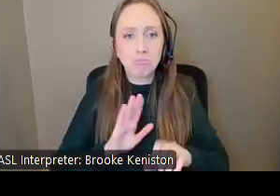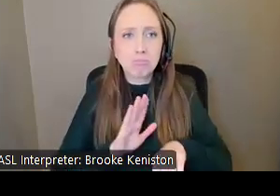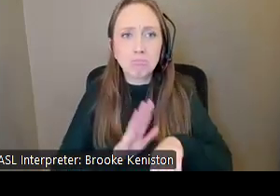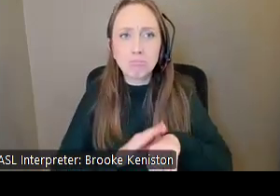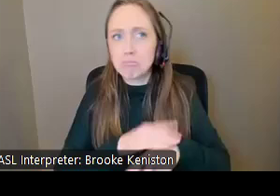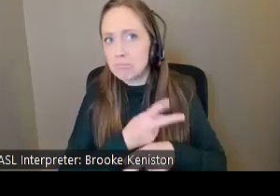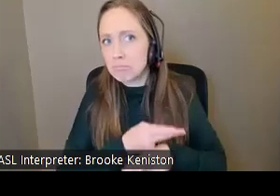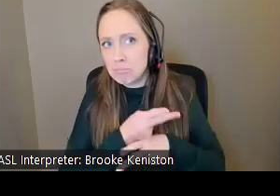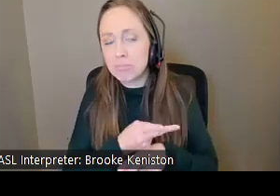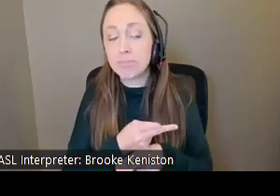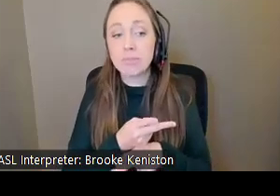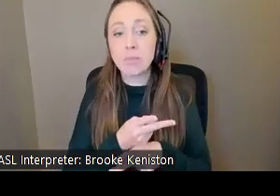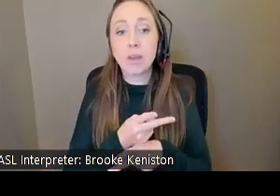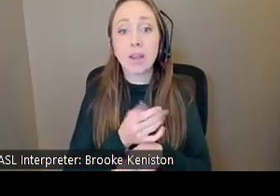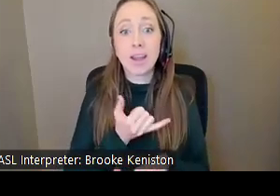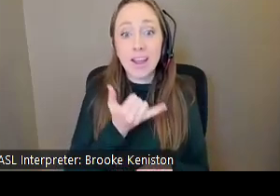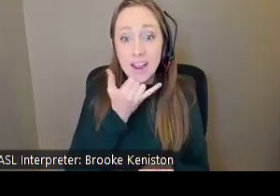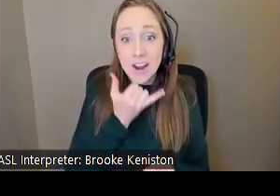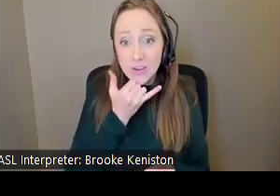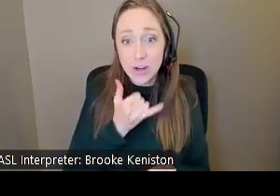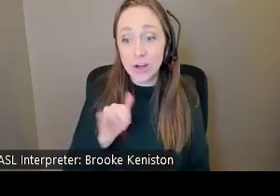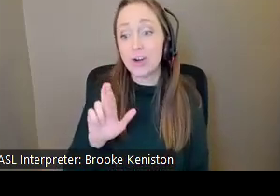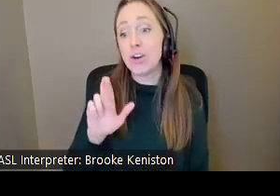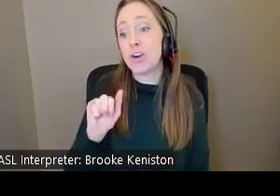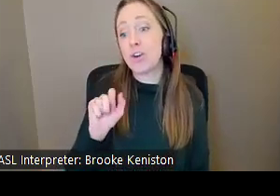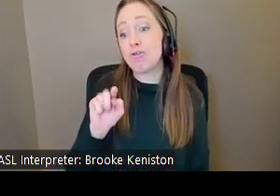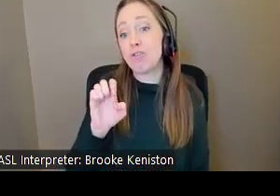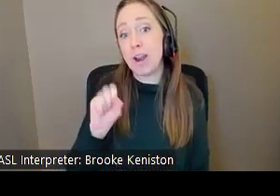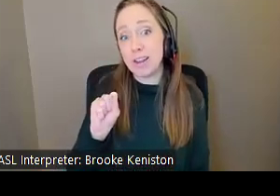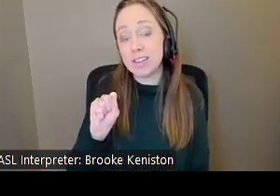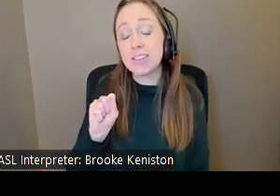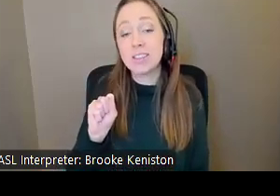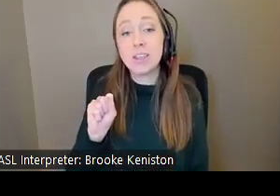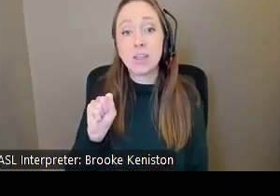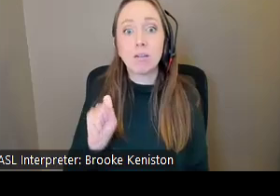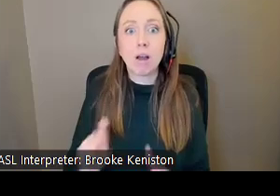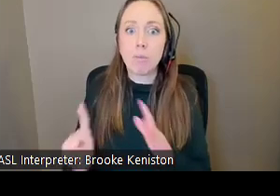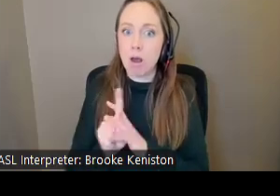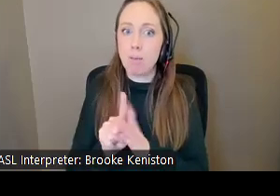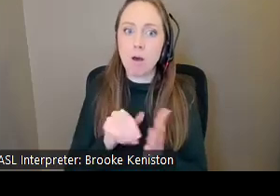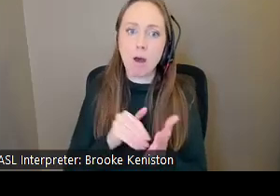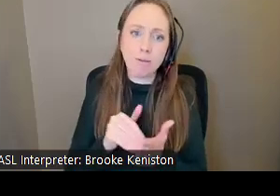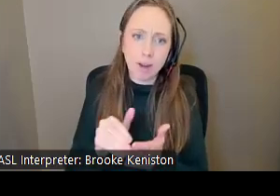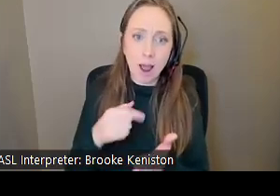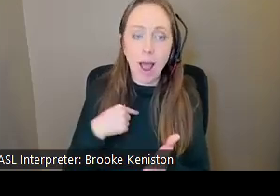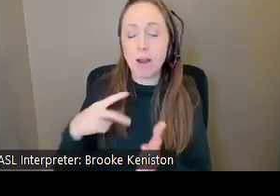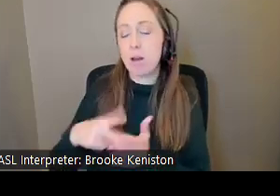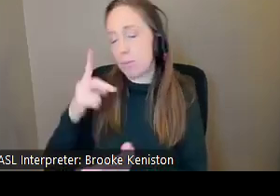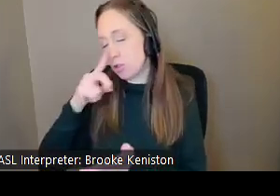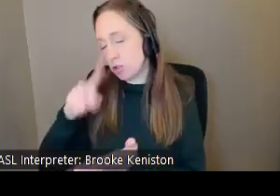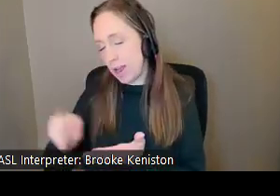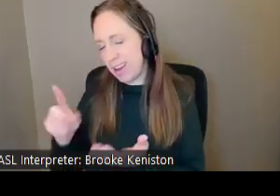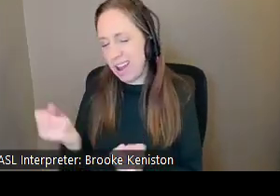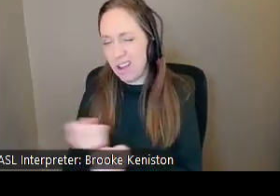lots of error rates and hallucinations. I use AI for a lot of things, and I double check most of those things